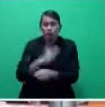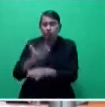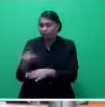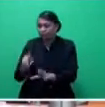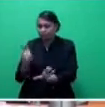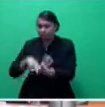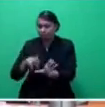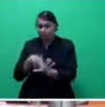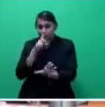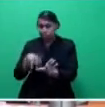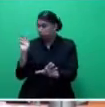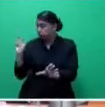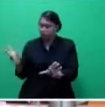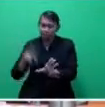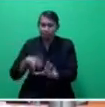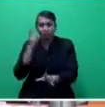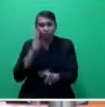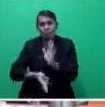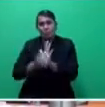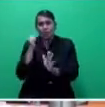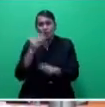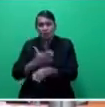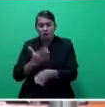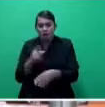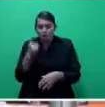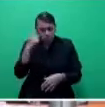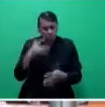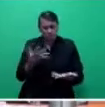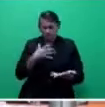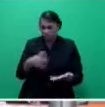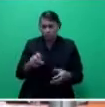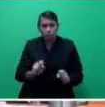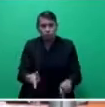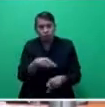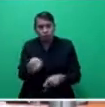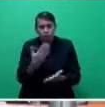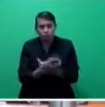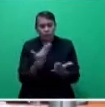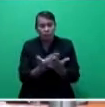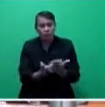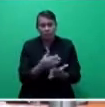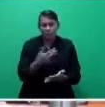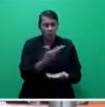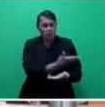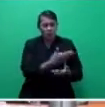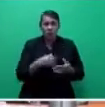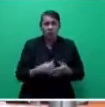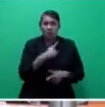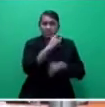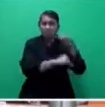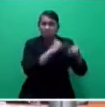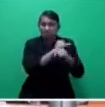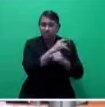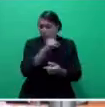that there will be a lot of opportunities whilst demand for our goods and services offshore may remain muted is in the